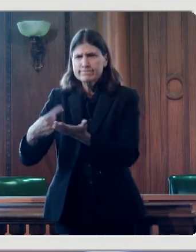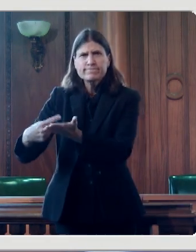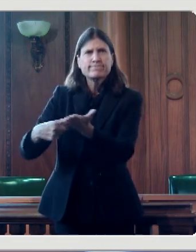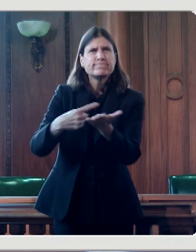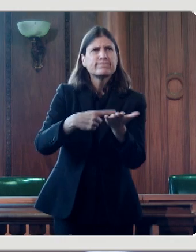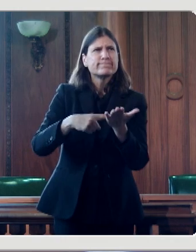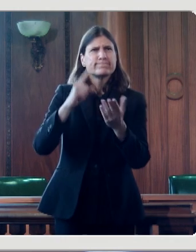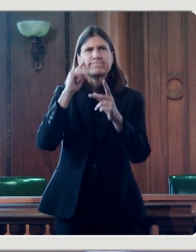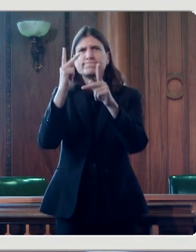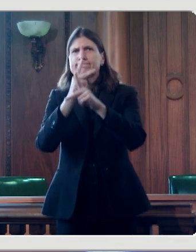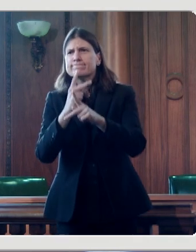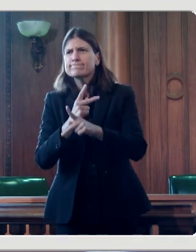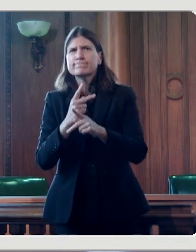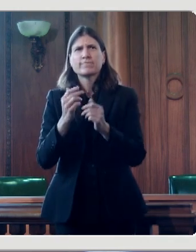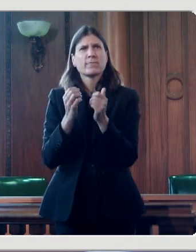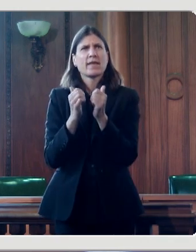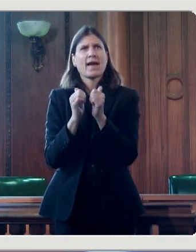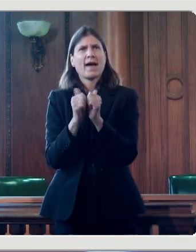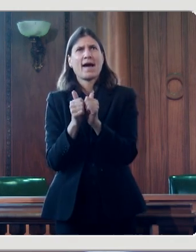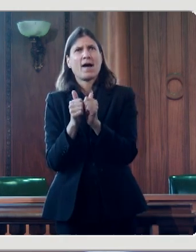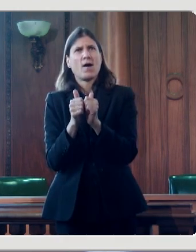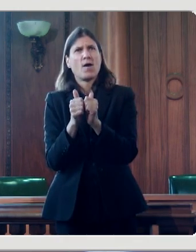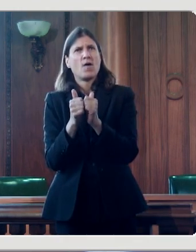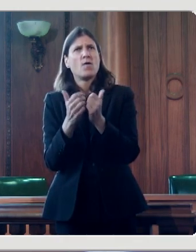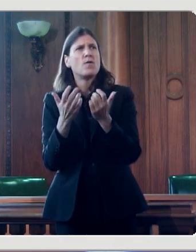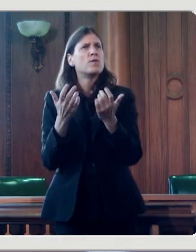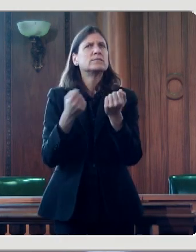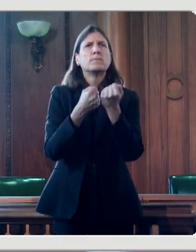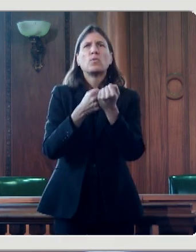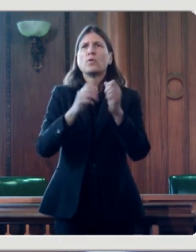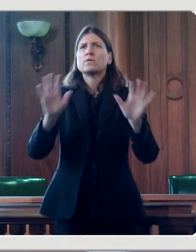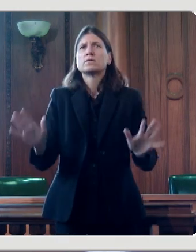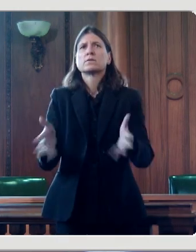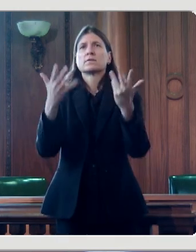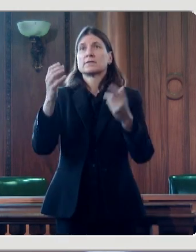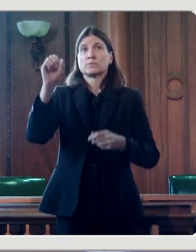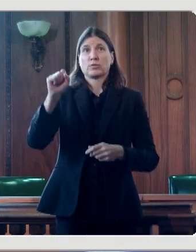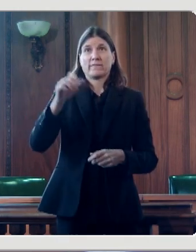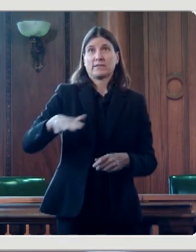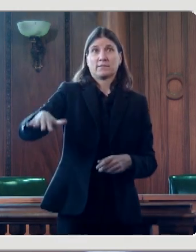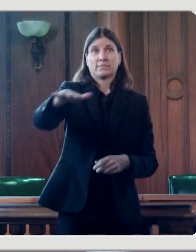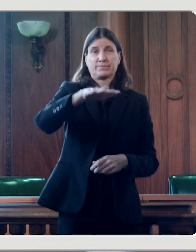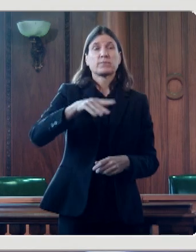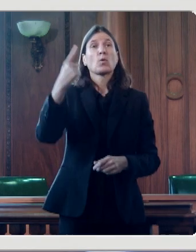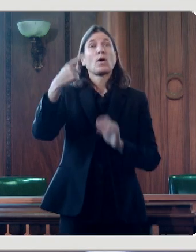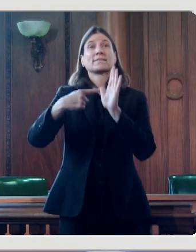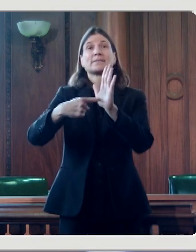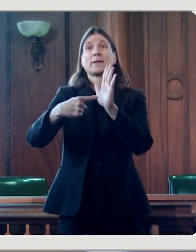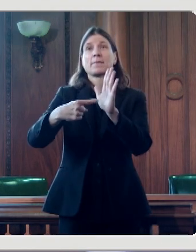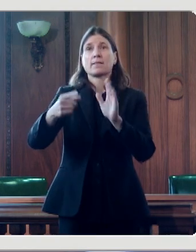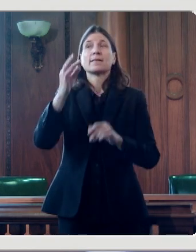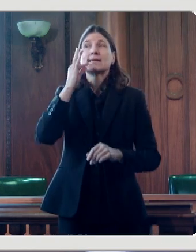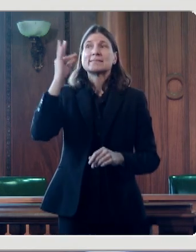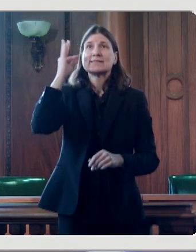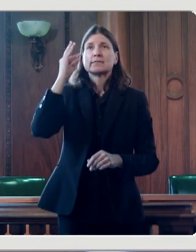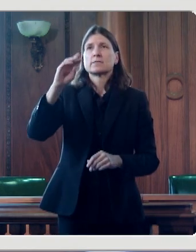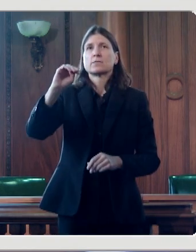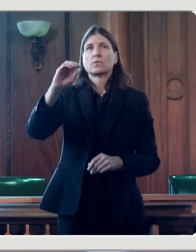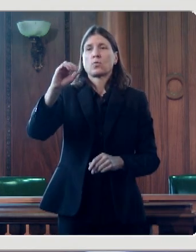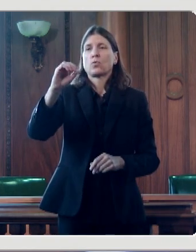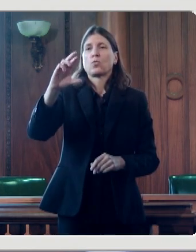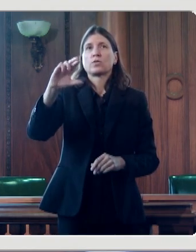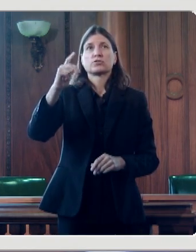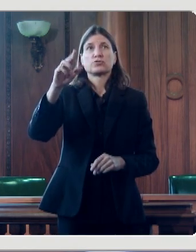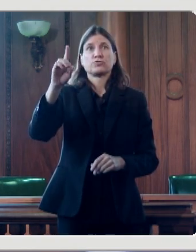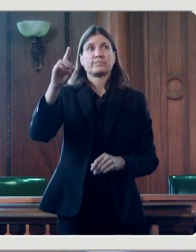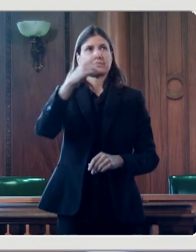hanging baskets, well taken care of in the Indian Orchard Quarter, Boston Road into the Orchard, and they look tremendous, and we're going to try to continue to work